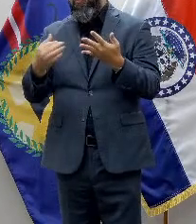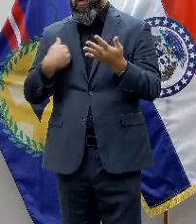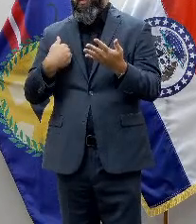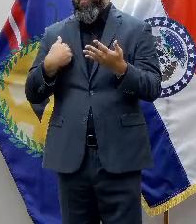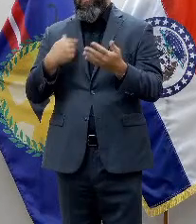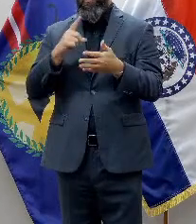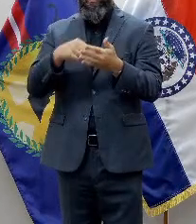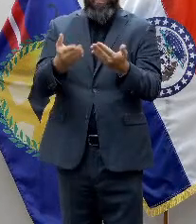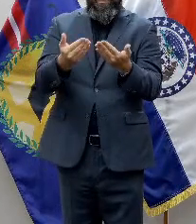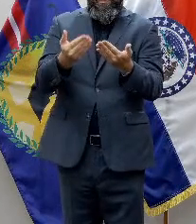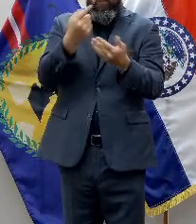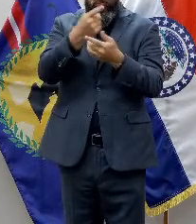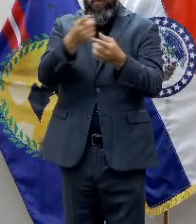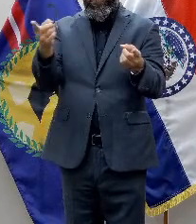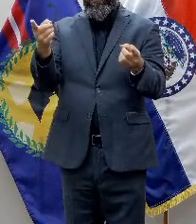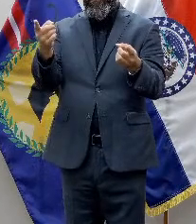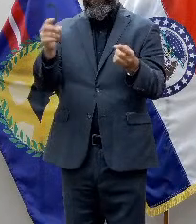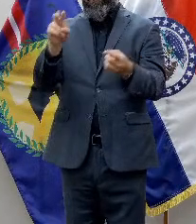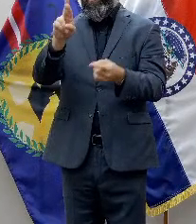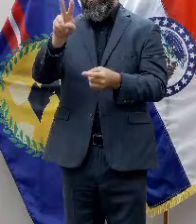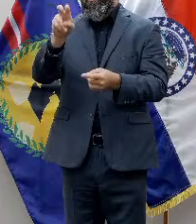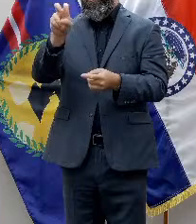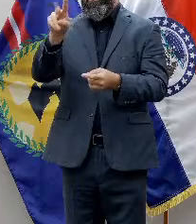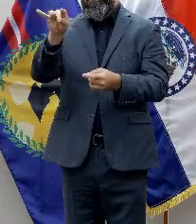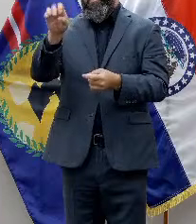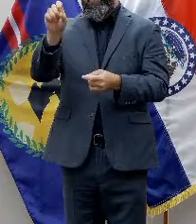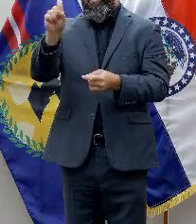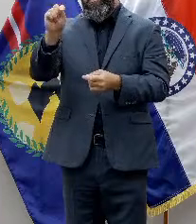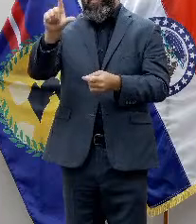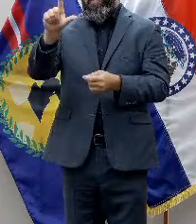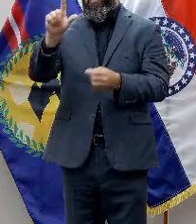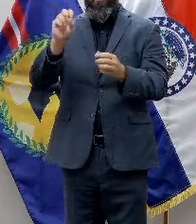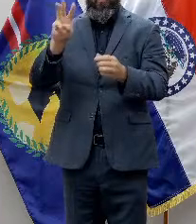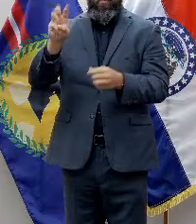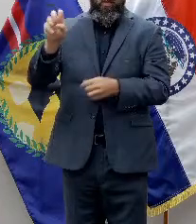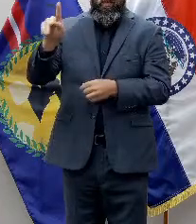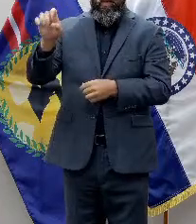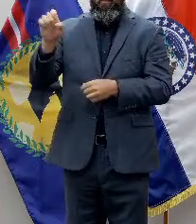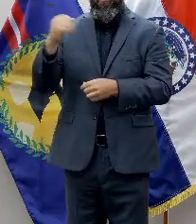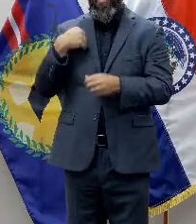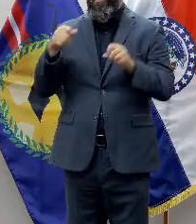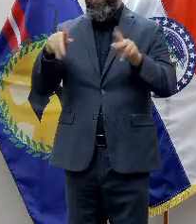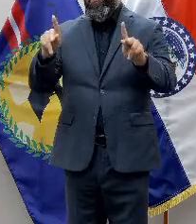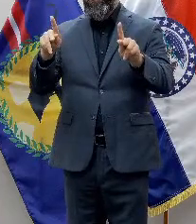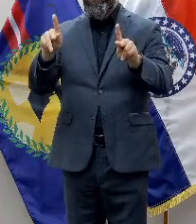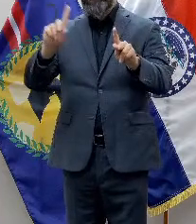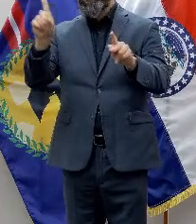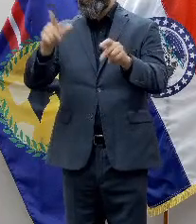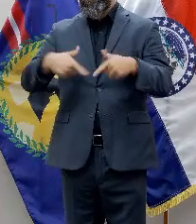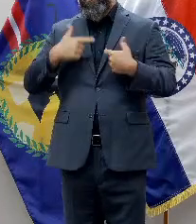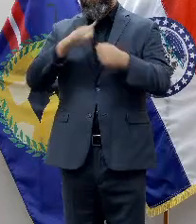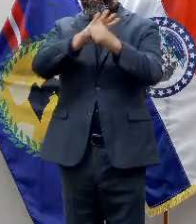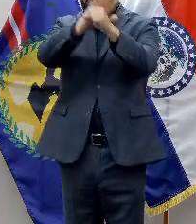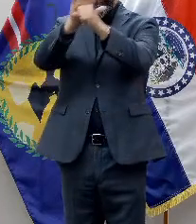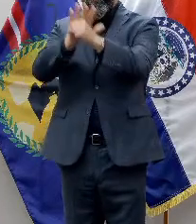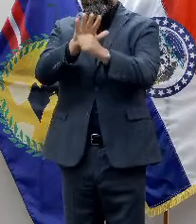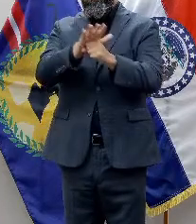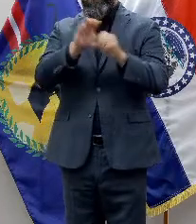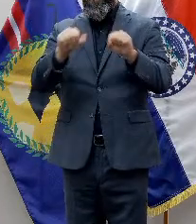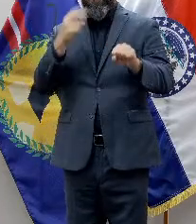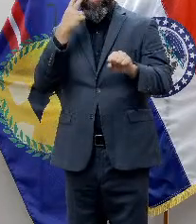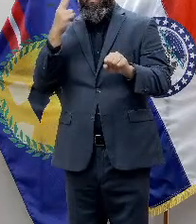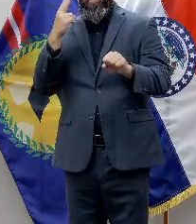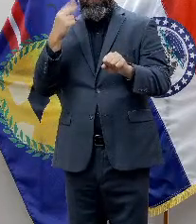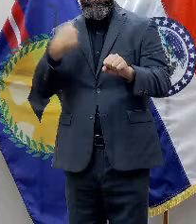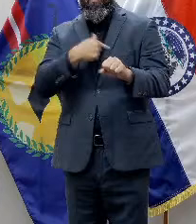is convenient to them. The revivestl.com website has the opportunity to select what geographic part of the county that you're in, and you can see